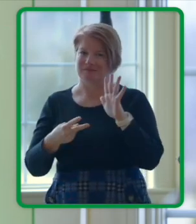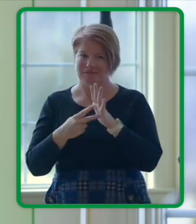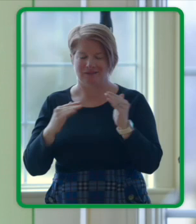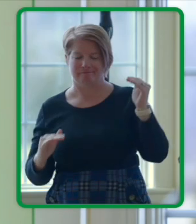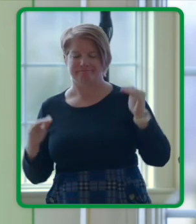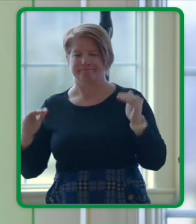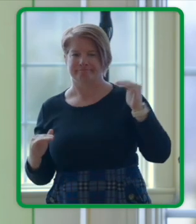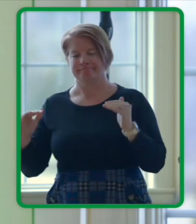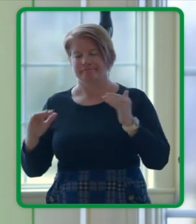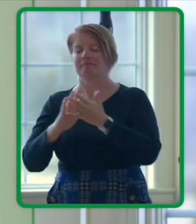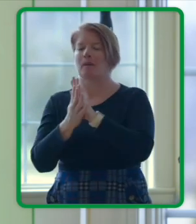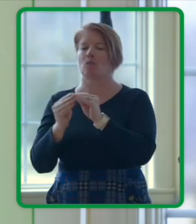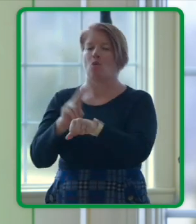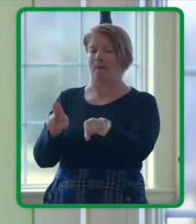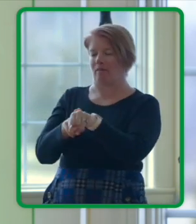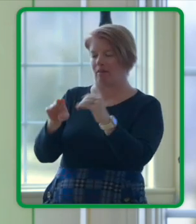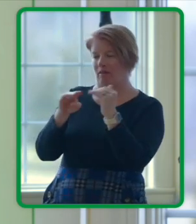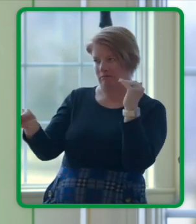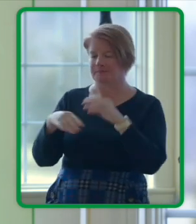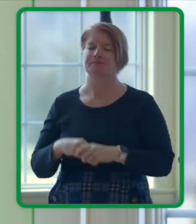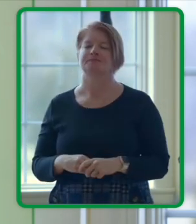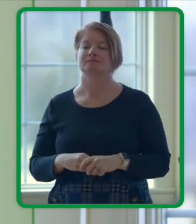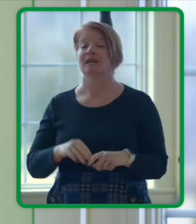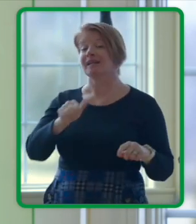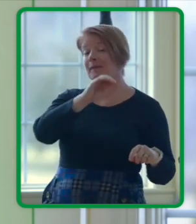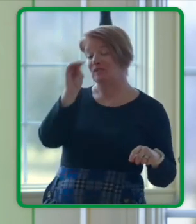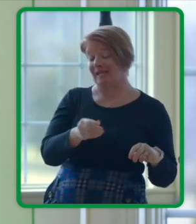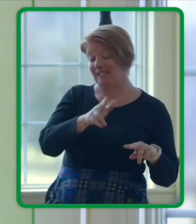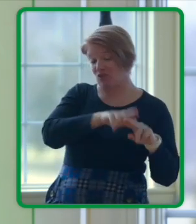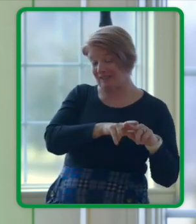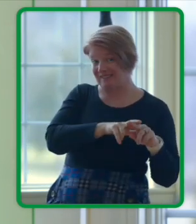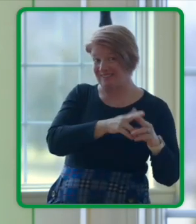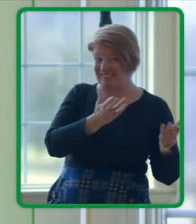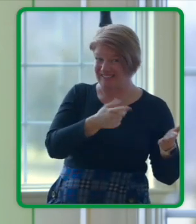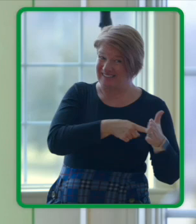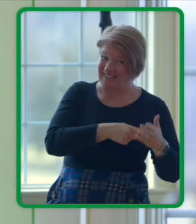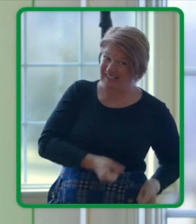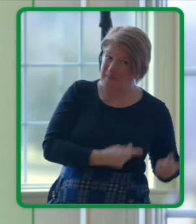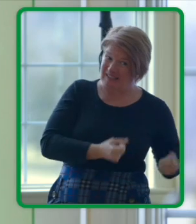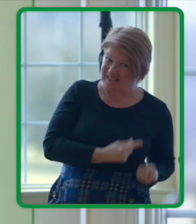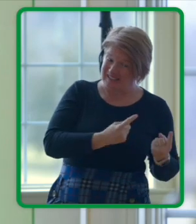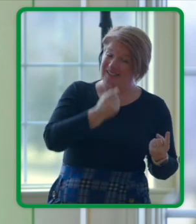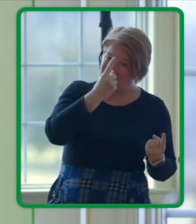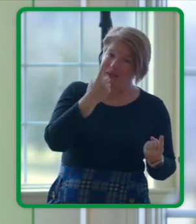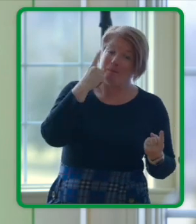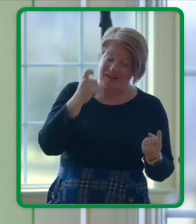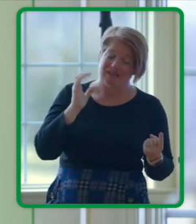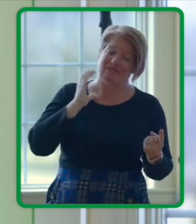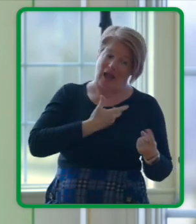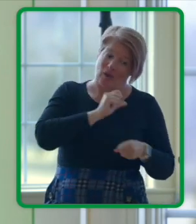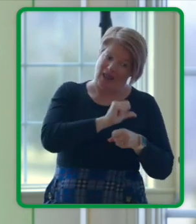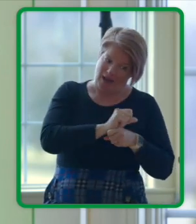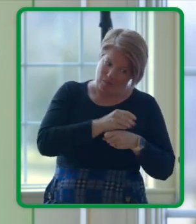level back to more normalized levels, and a 10% increase in expenses, which is mostly due to rising labor costs.